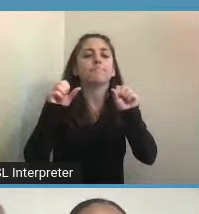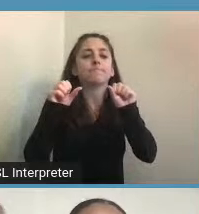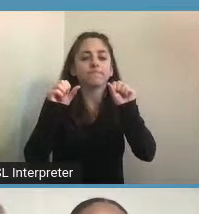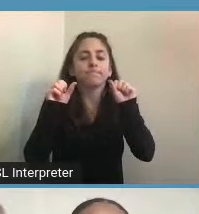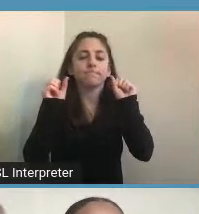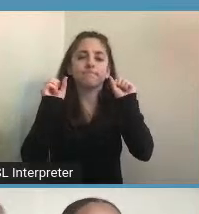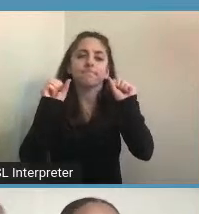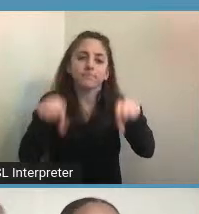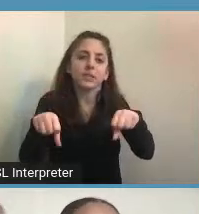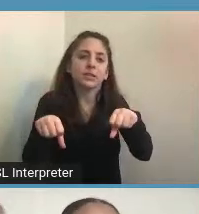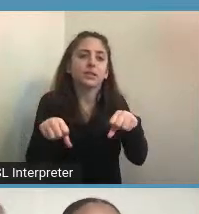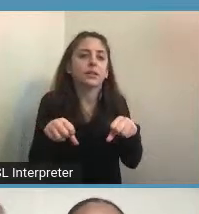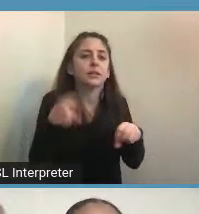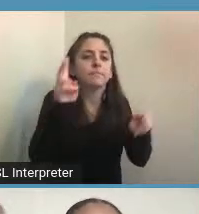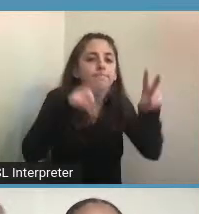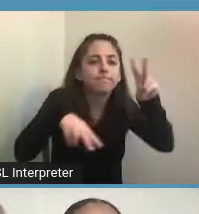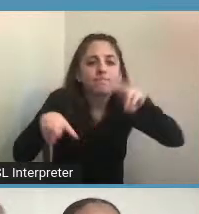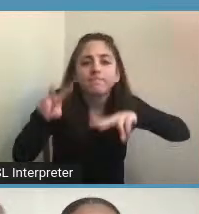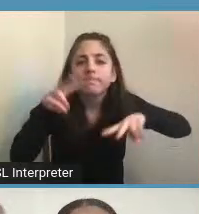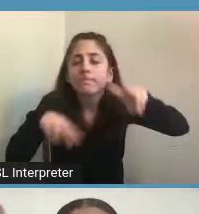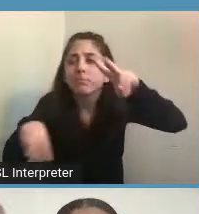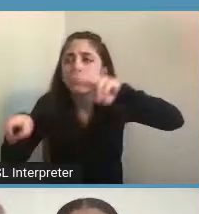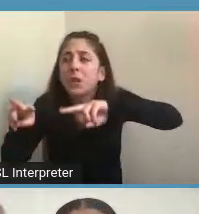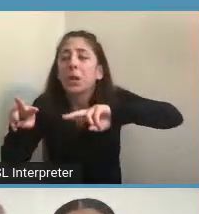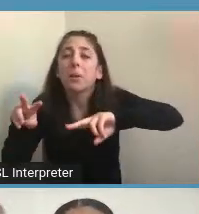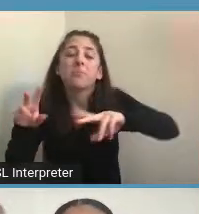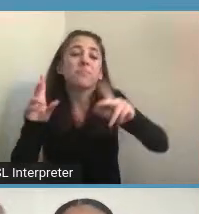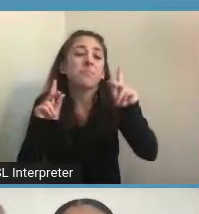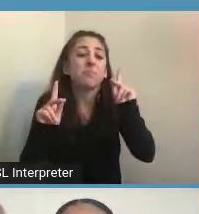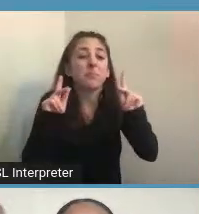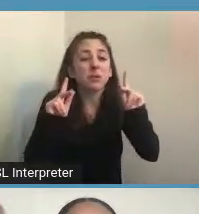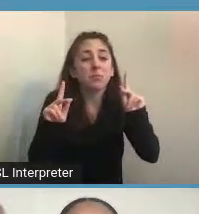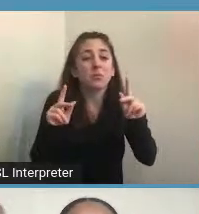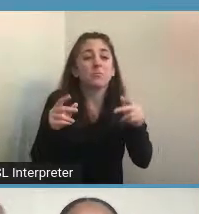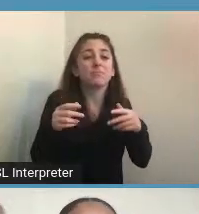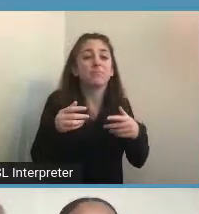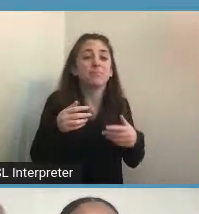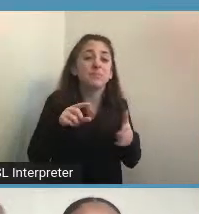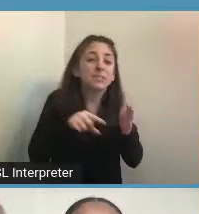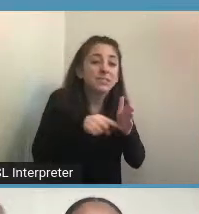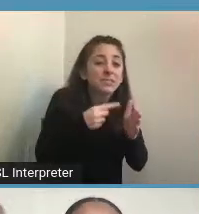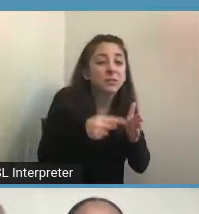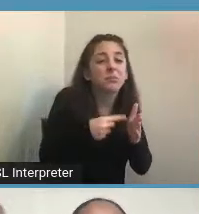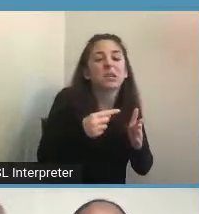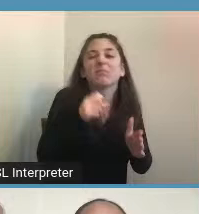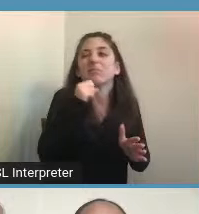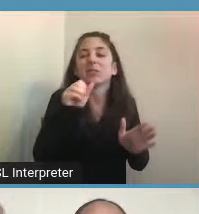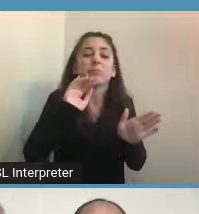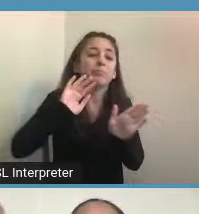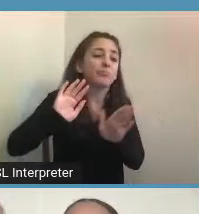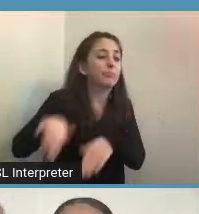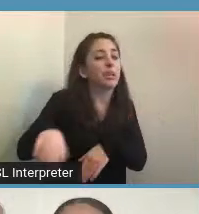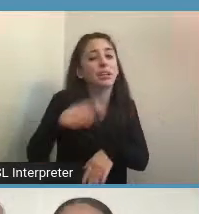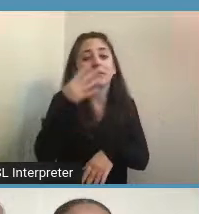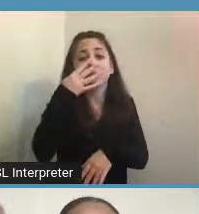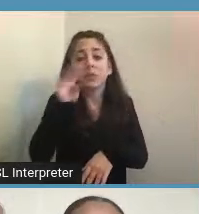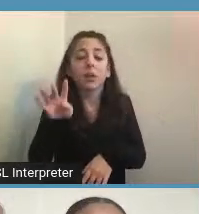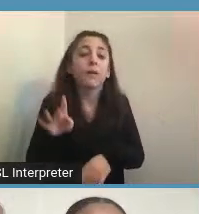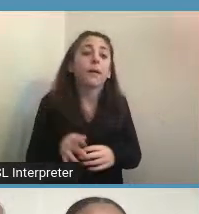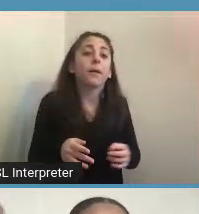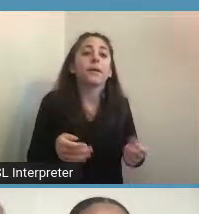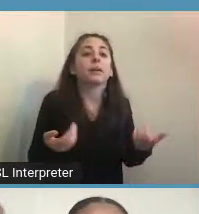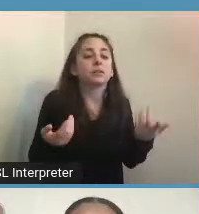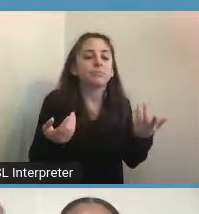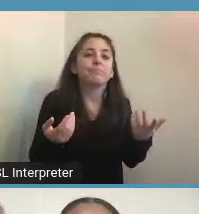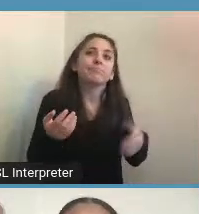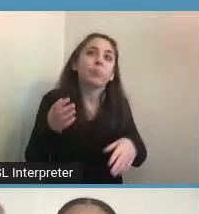times people don't, and it's not necessarily because they're not supportive, but we're just all busy and going. And so again, I like